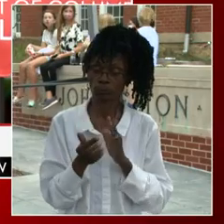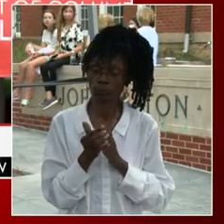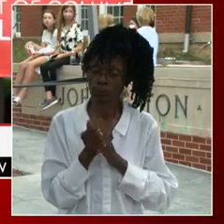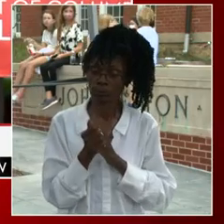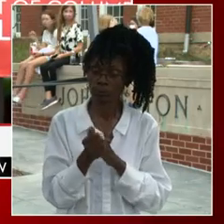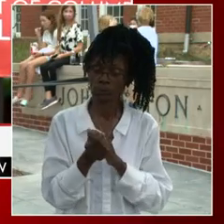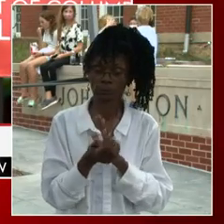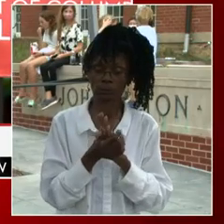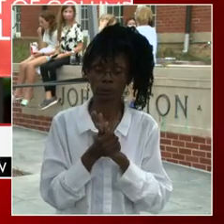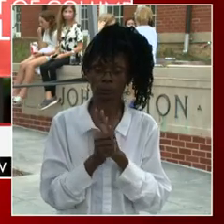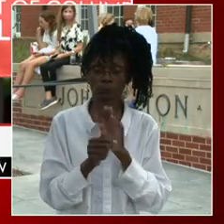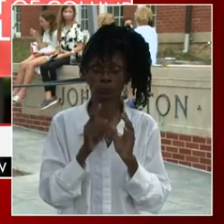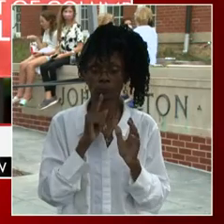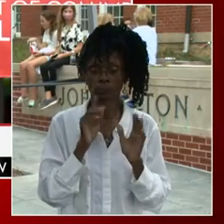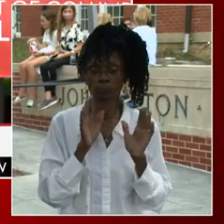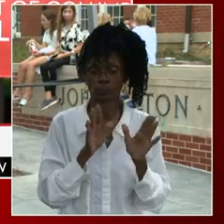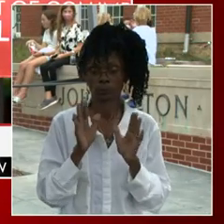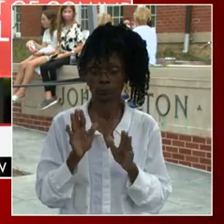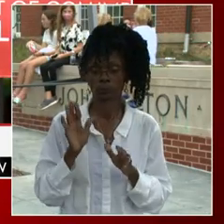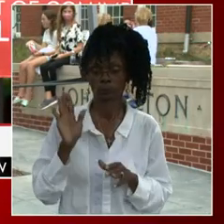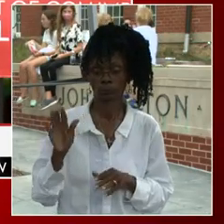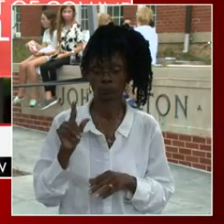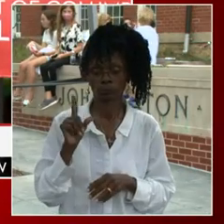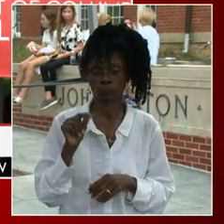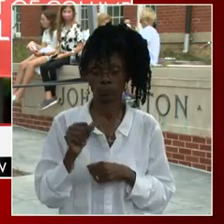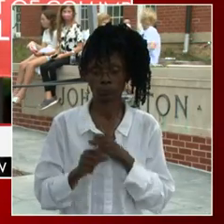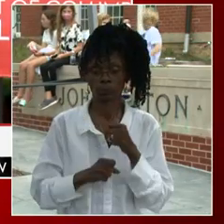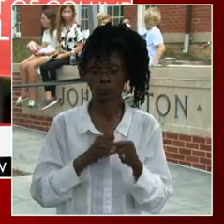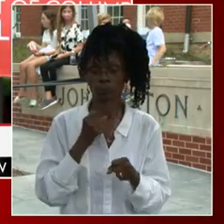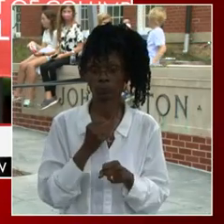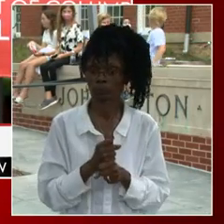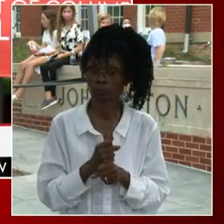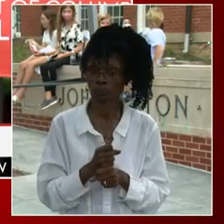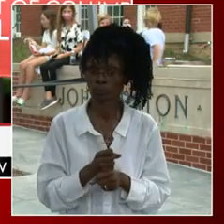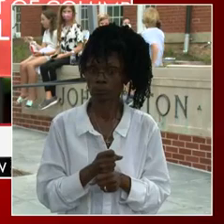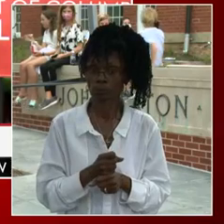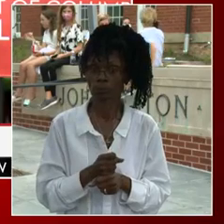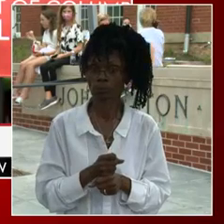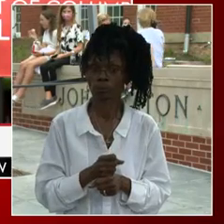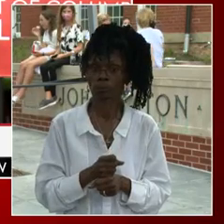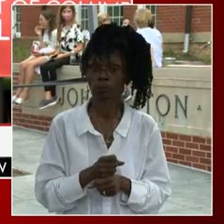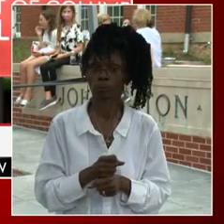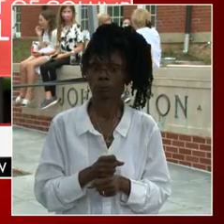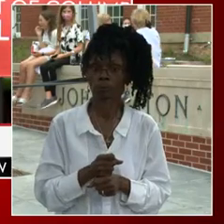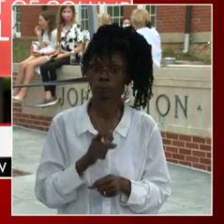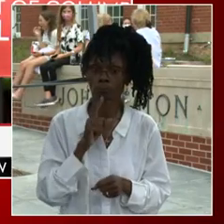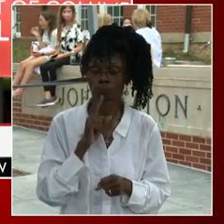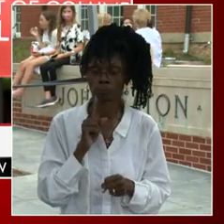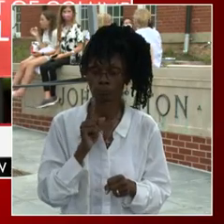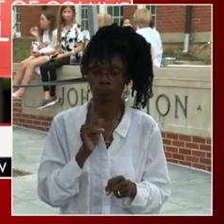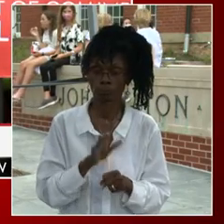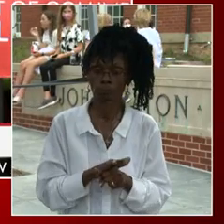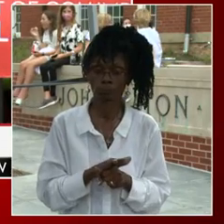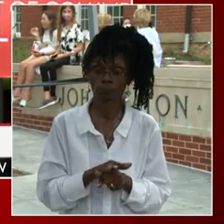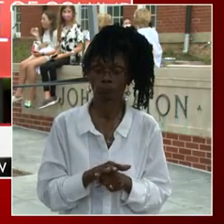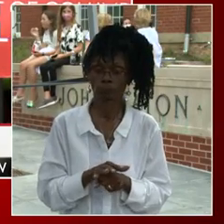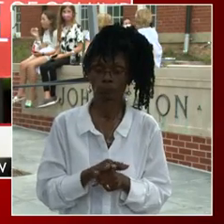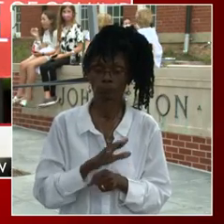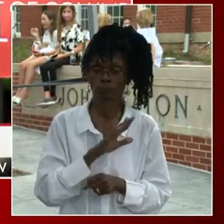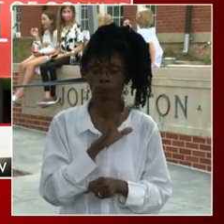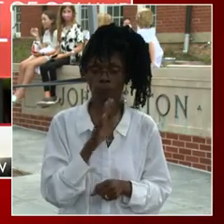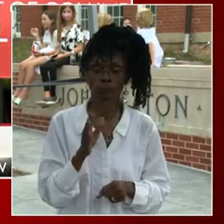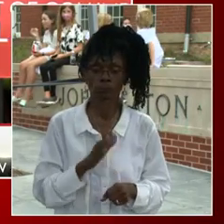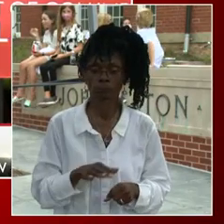20-plus year career in public education. And I promise you, you will not find facilities like these across our